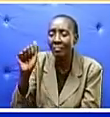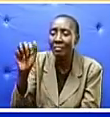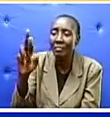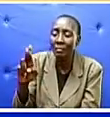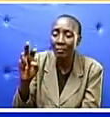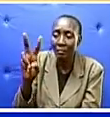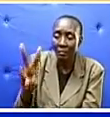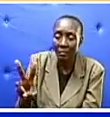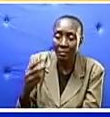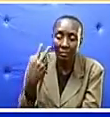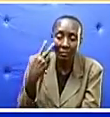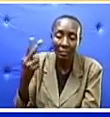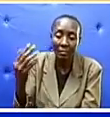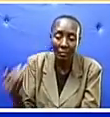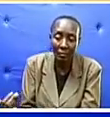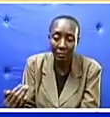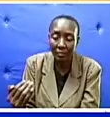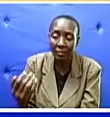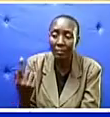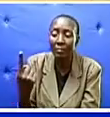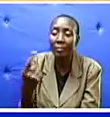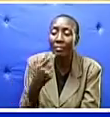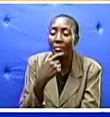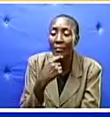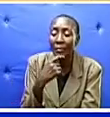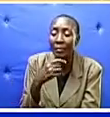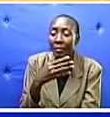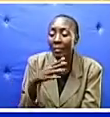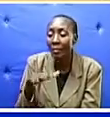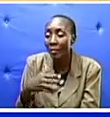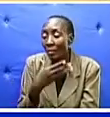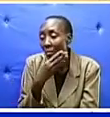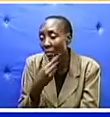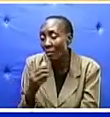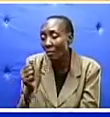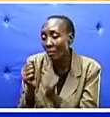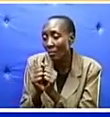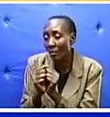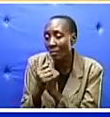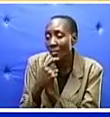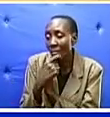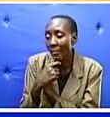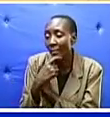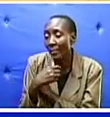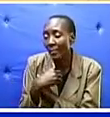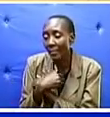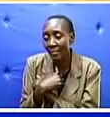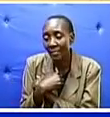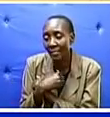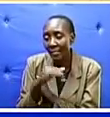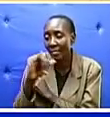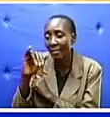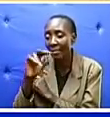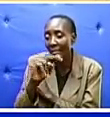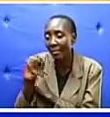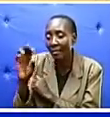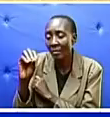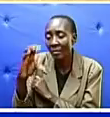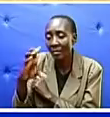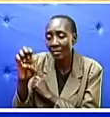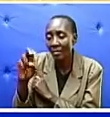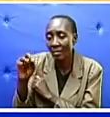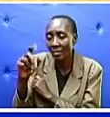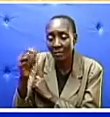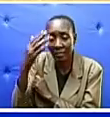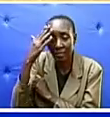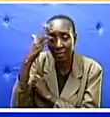at that child who is 1 year old. Look at that boy who is 10 years old. He's so innocent. He doesn't know